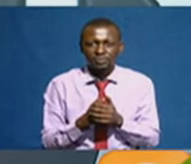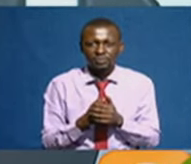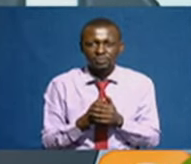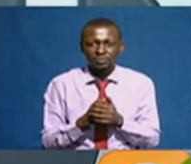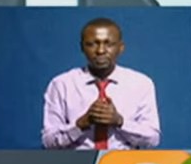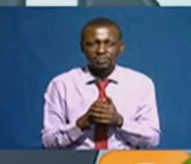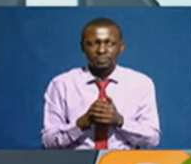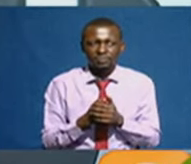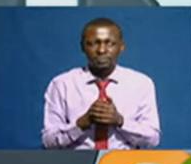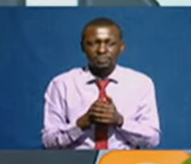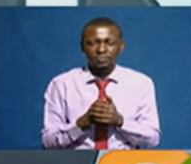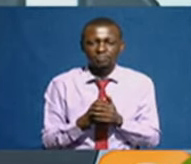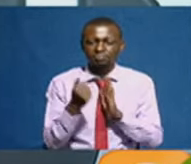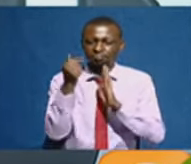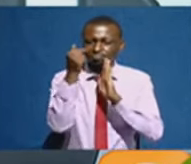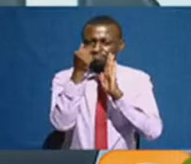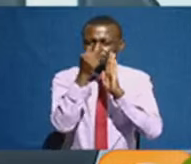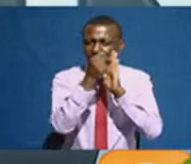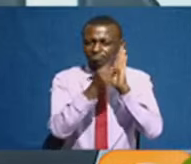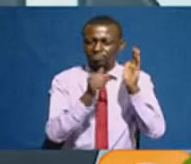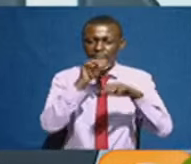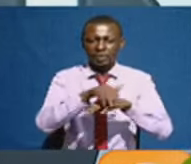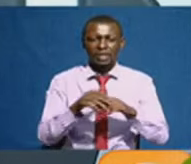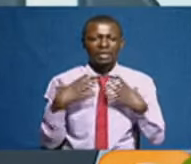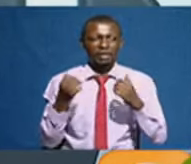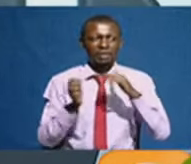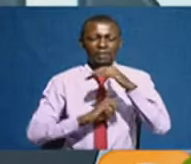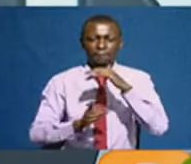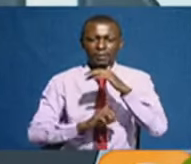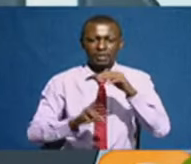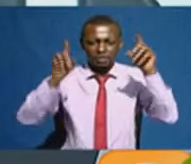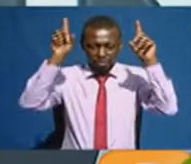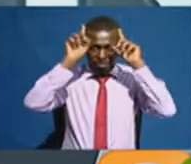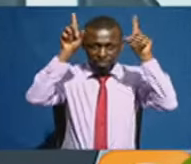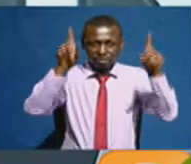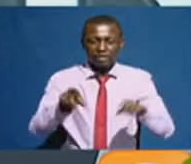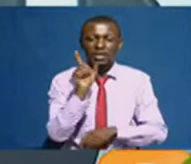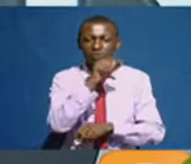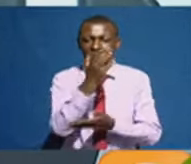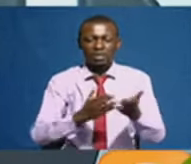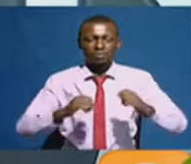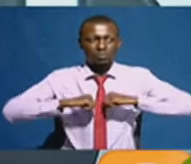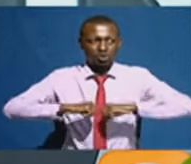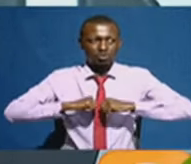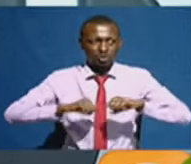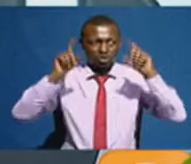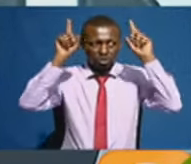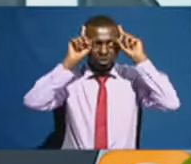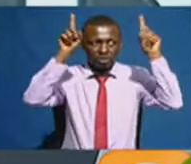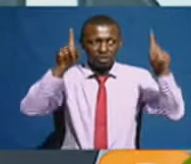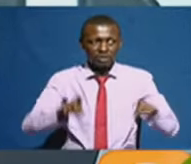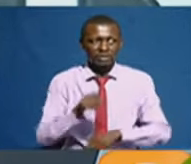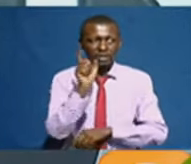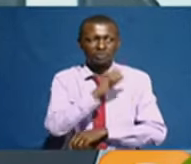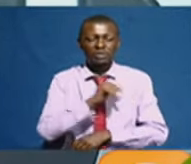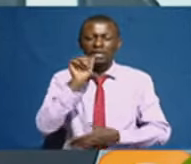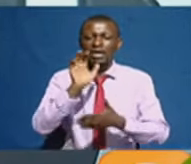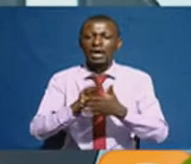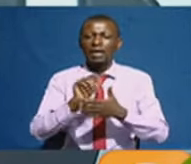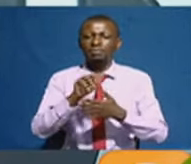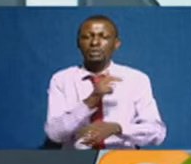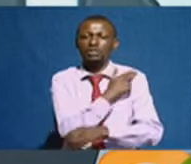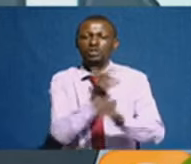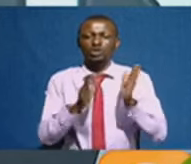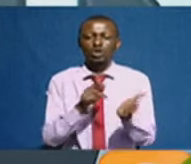So fine. The Ministry of Health has decided, or some officials there have decided, that interns will not be paid